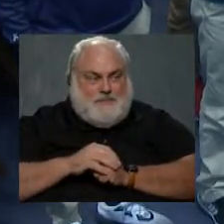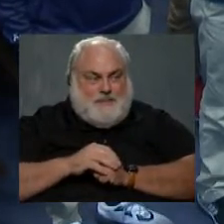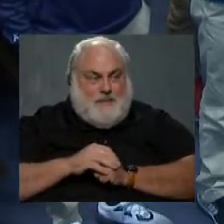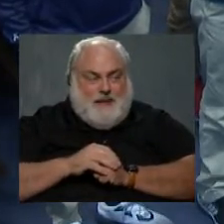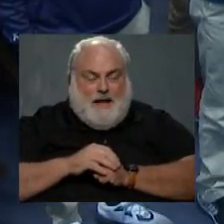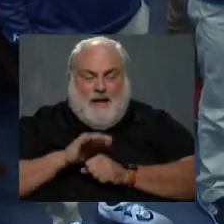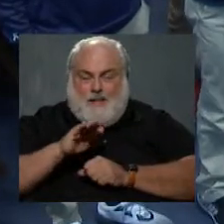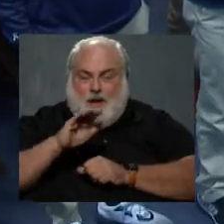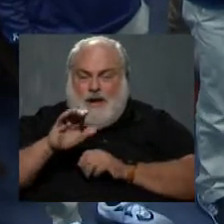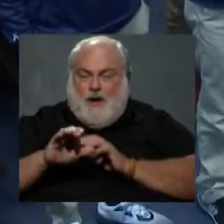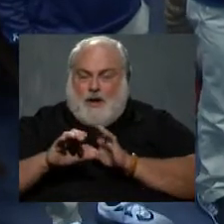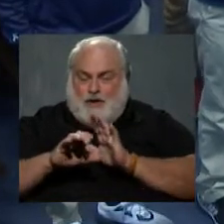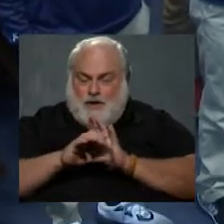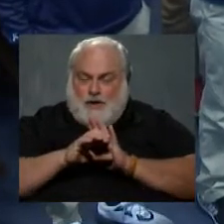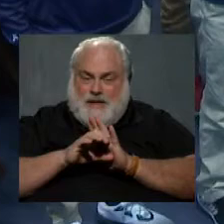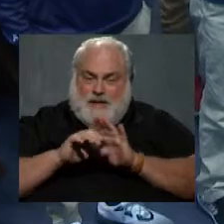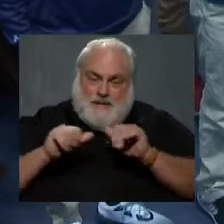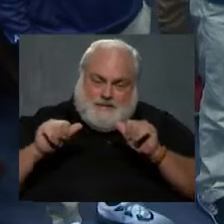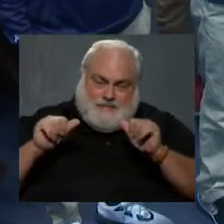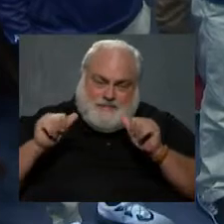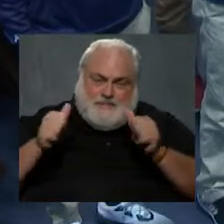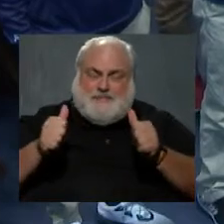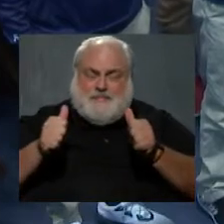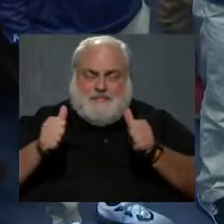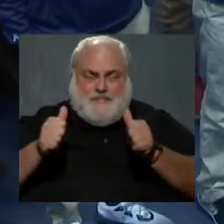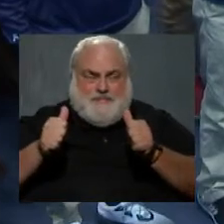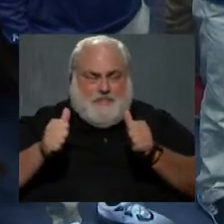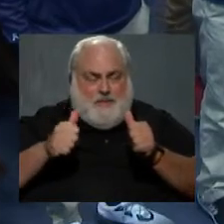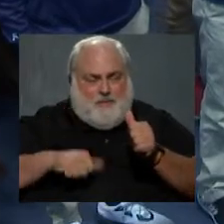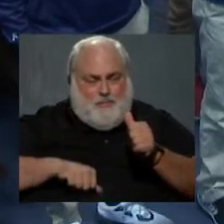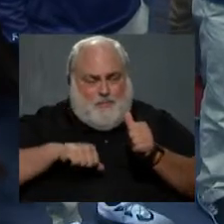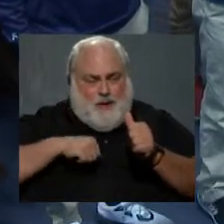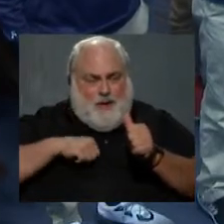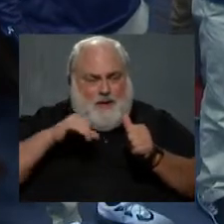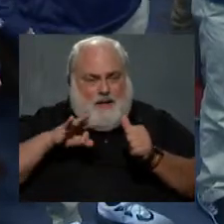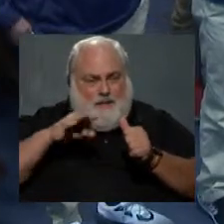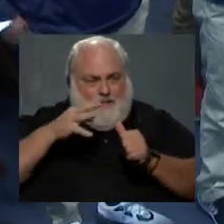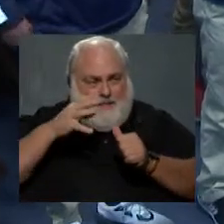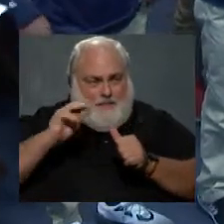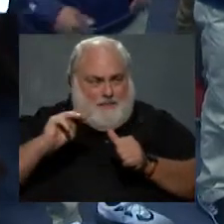Just their character off the floor is exemplary as well. So I'm very proud of them.